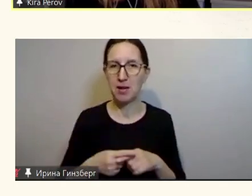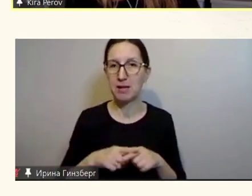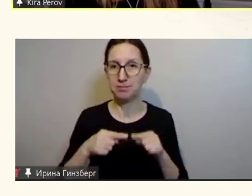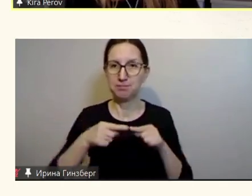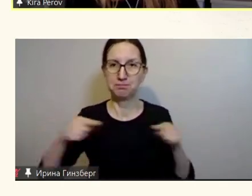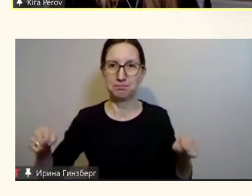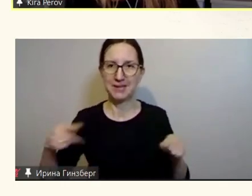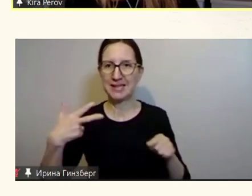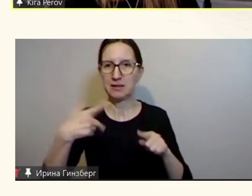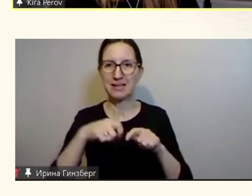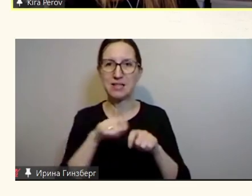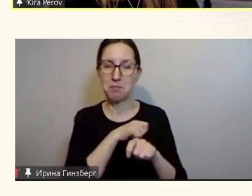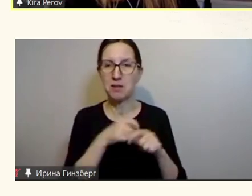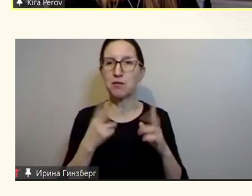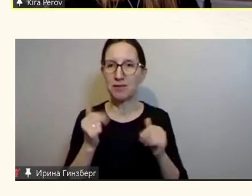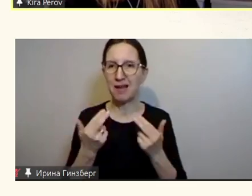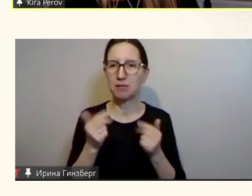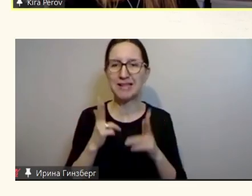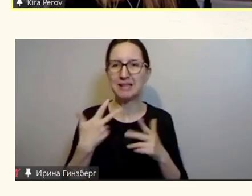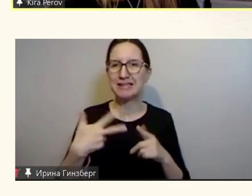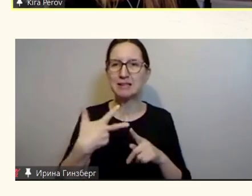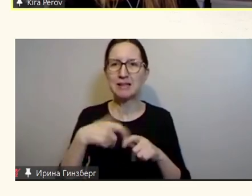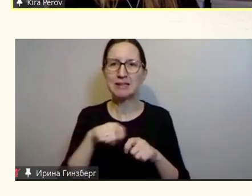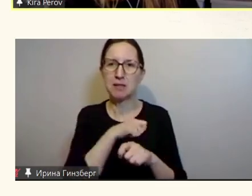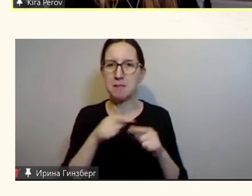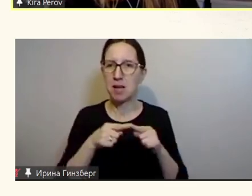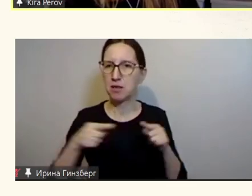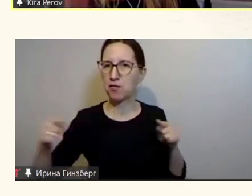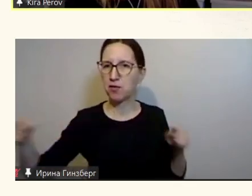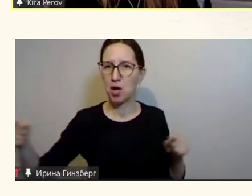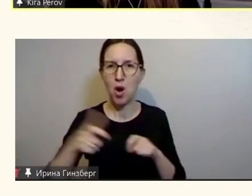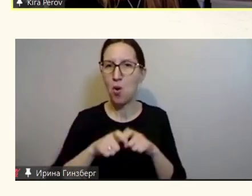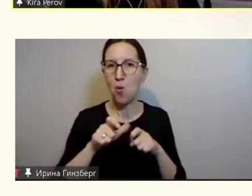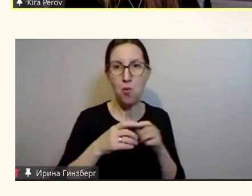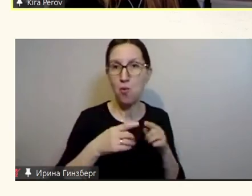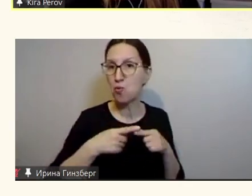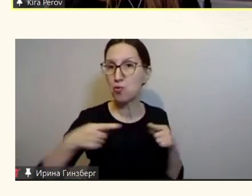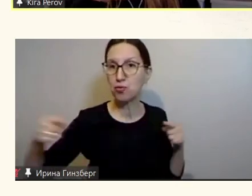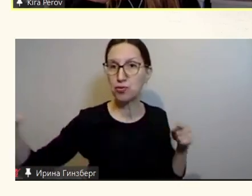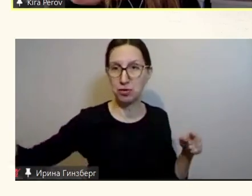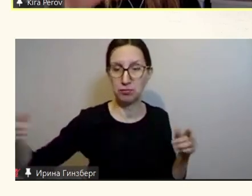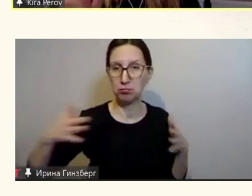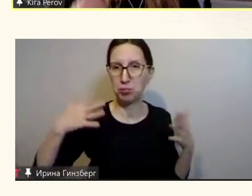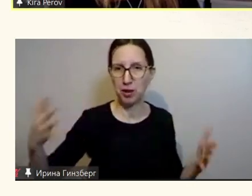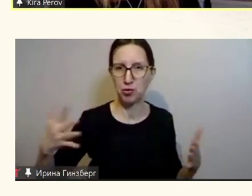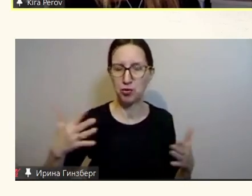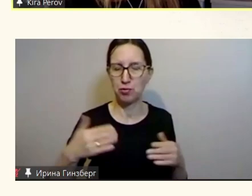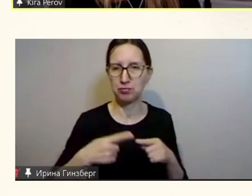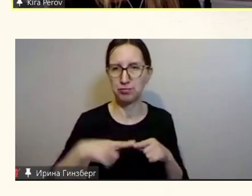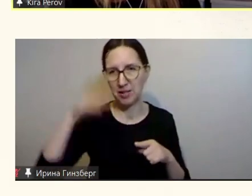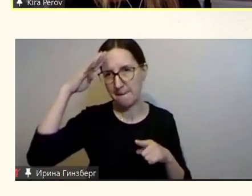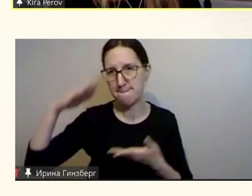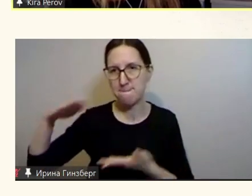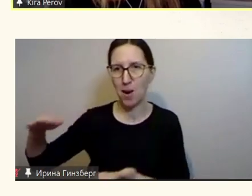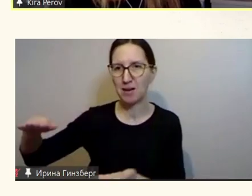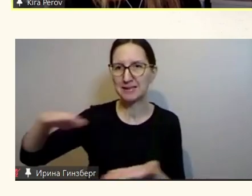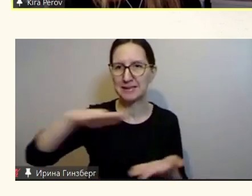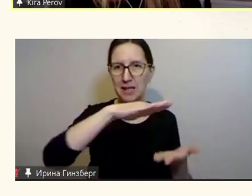30 meters long. So as you can see, it's really, really big. I'm not sure why the video is kind of stopping and starting, but that's